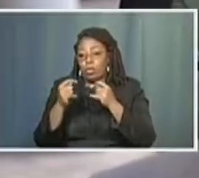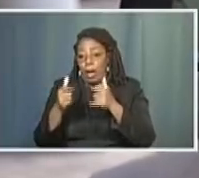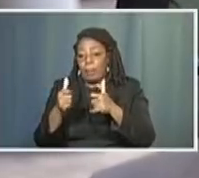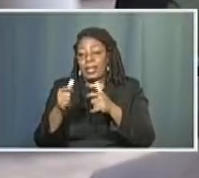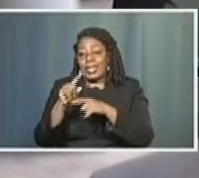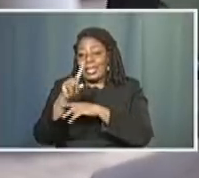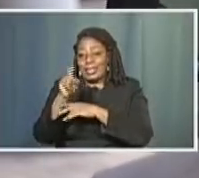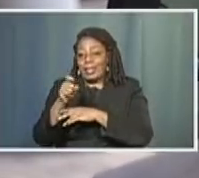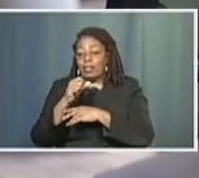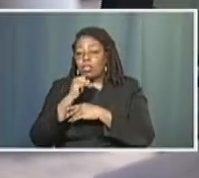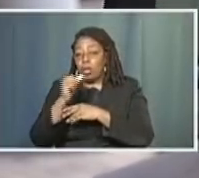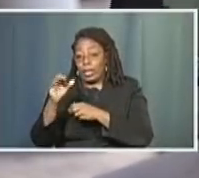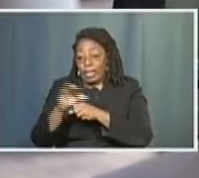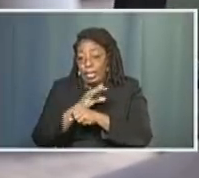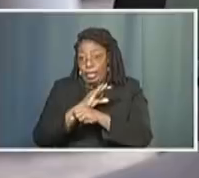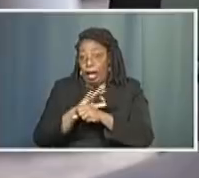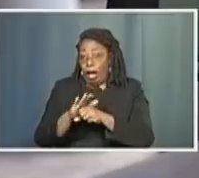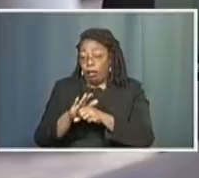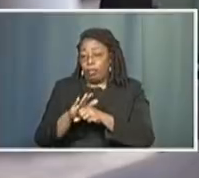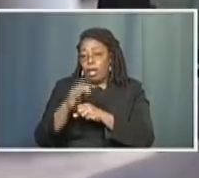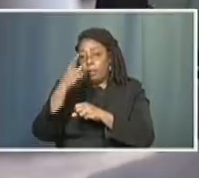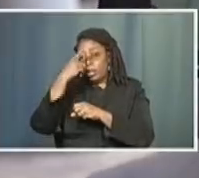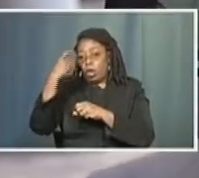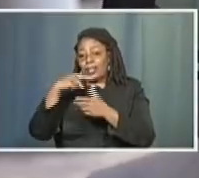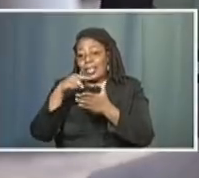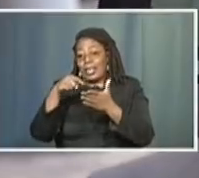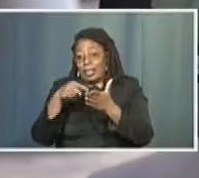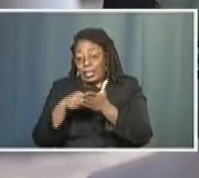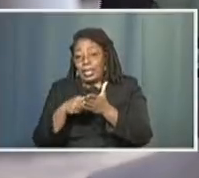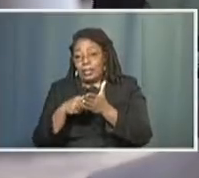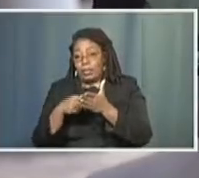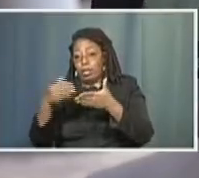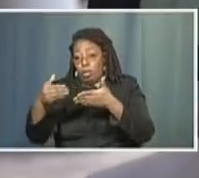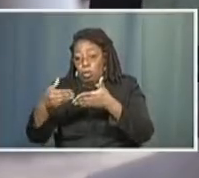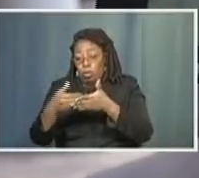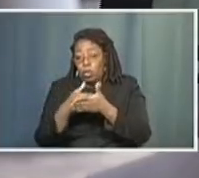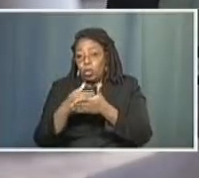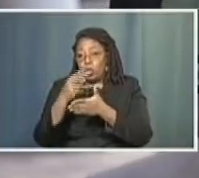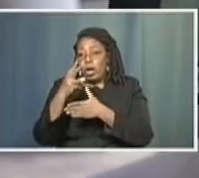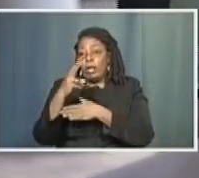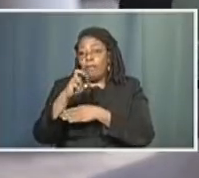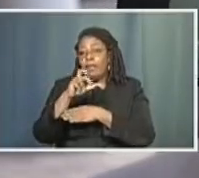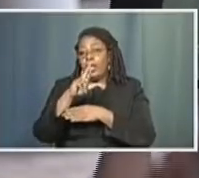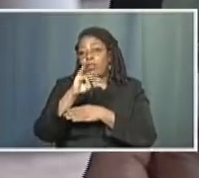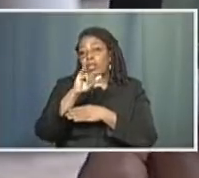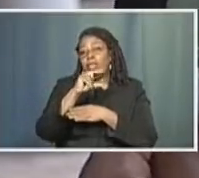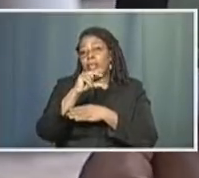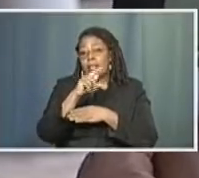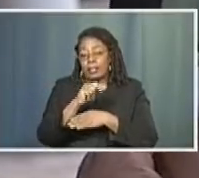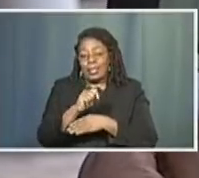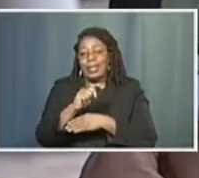not be adequate enough because this variant is very deadly, and if it comes into our country, it could mean difficulties for